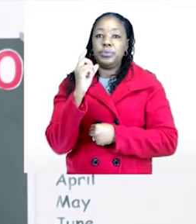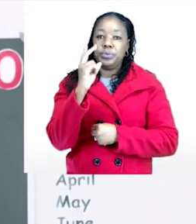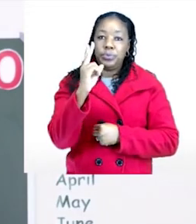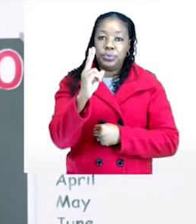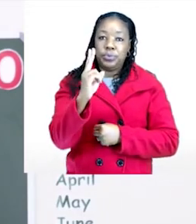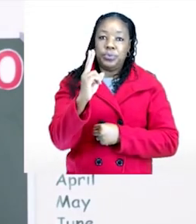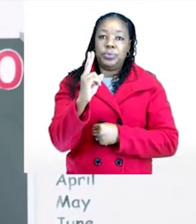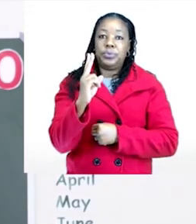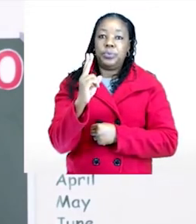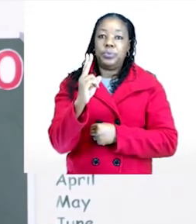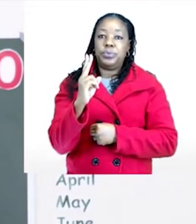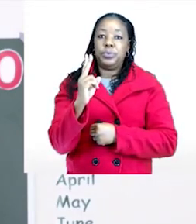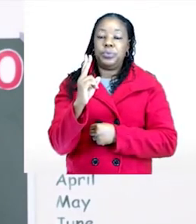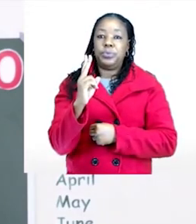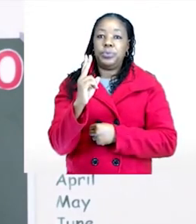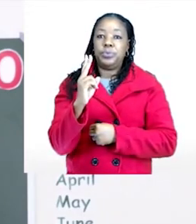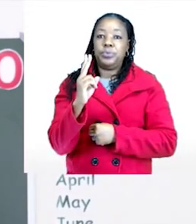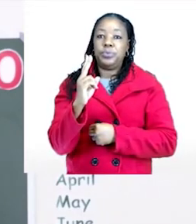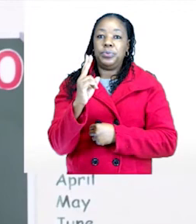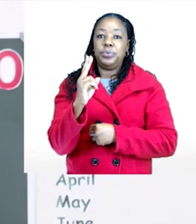2, that's the second square.